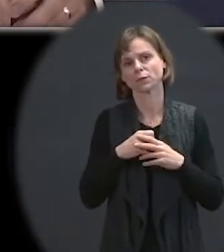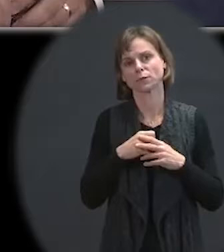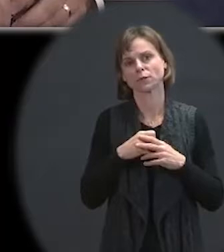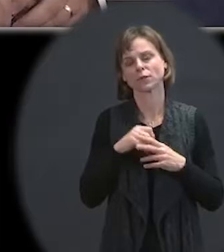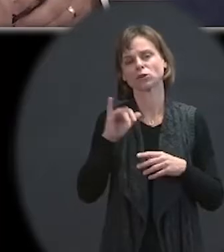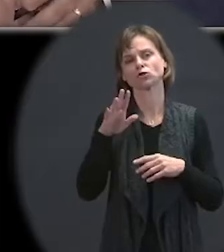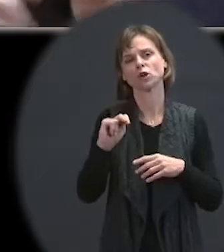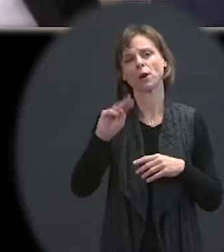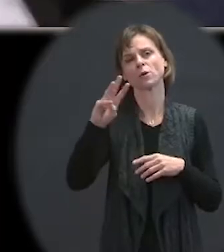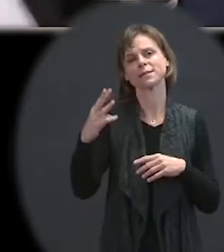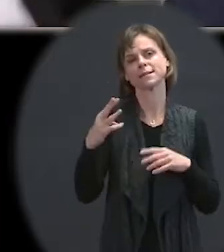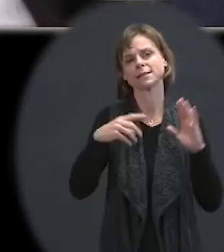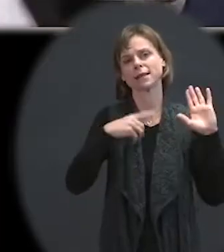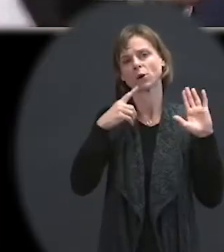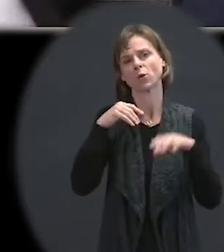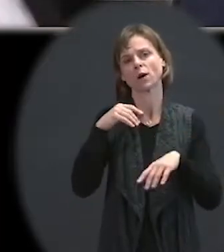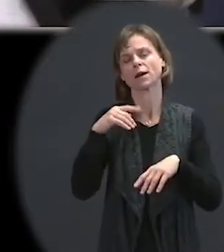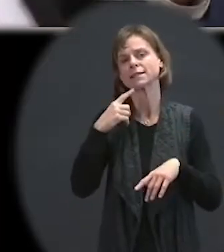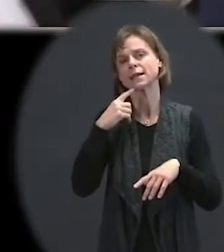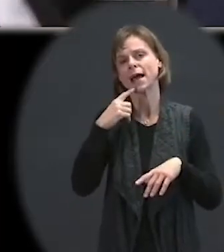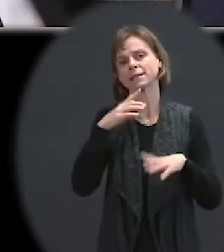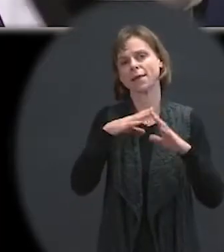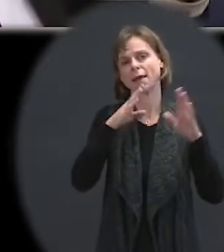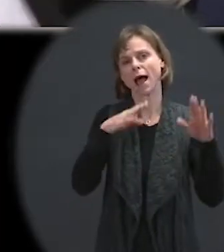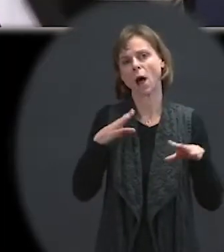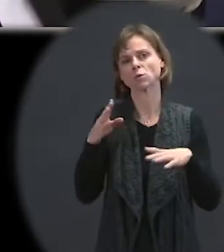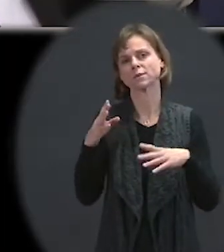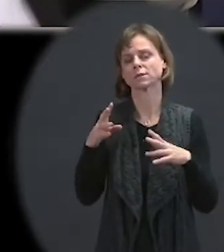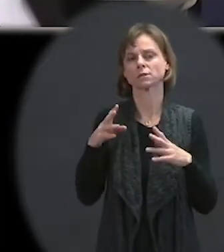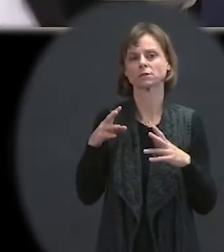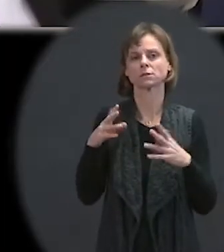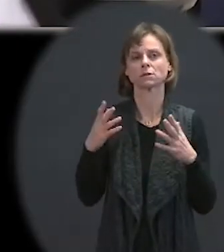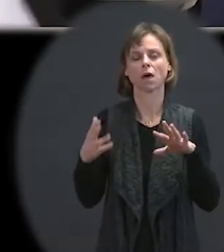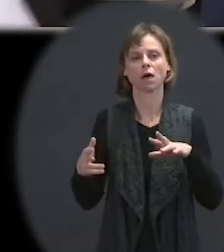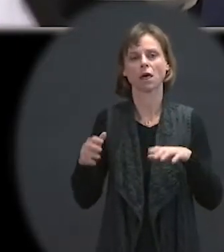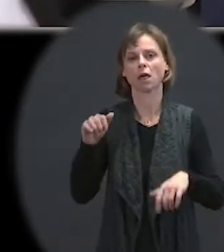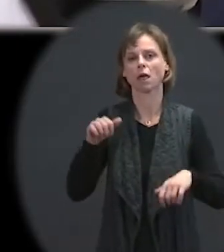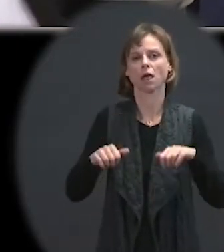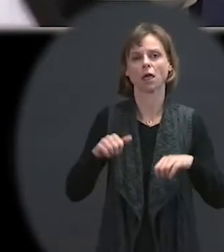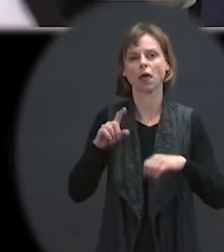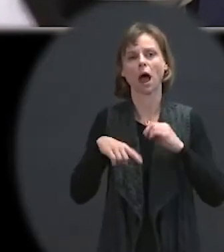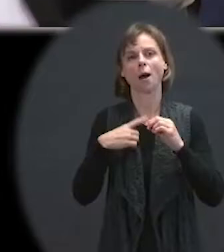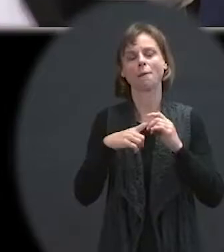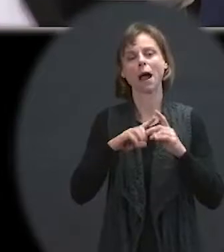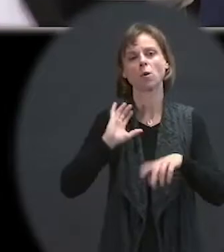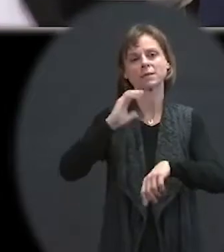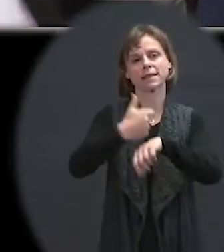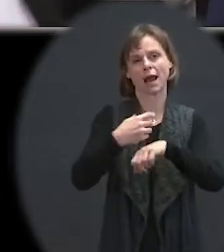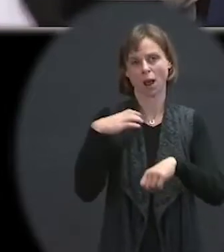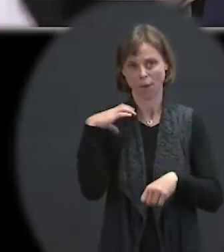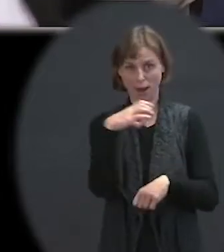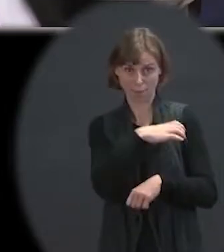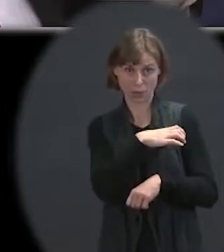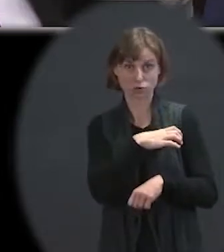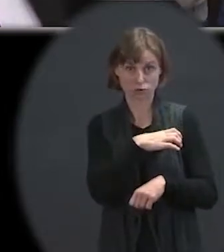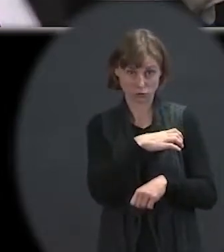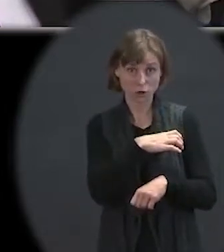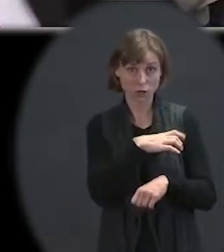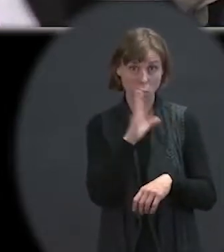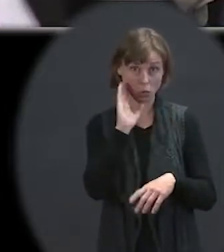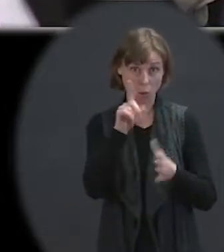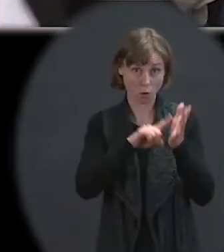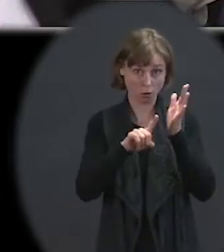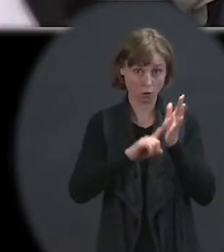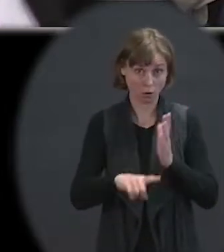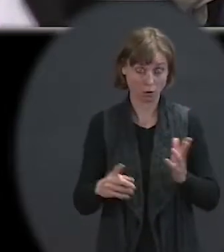House is going back and forth on the composition of a potential commission that would look into this further. There